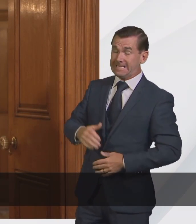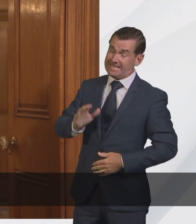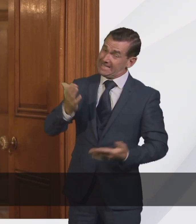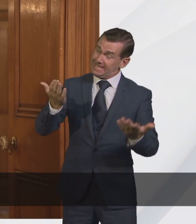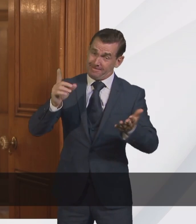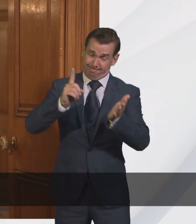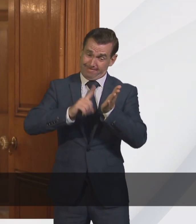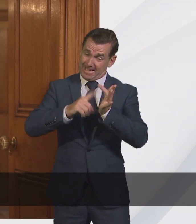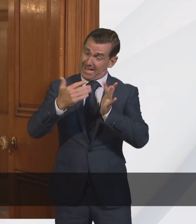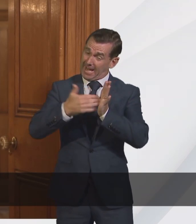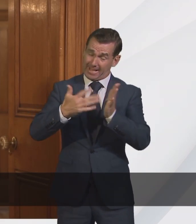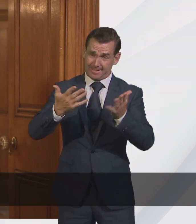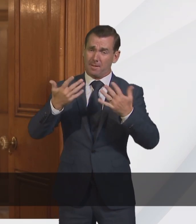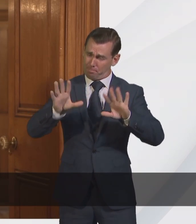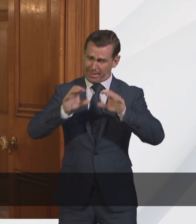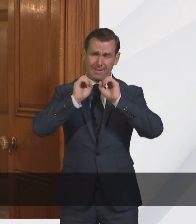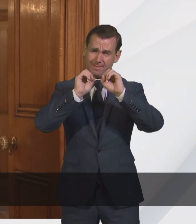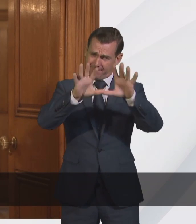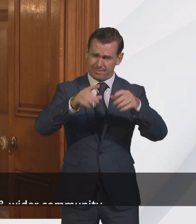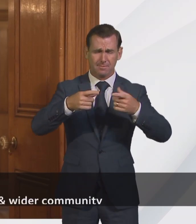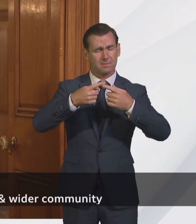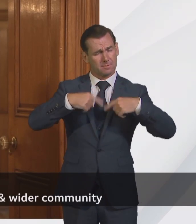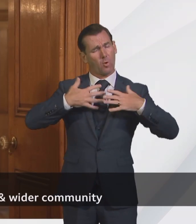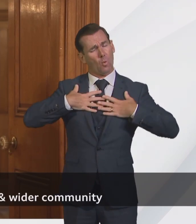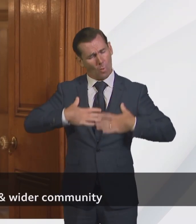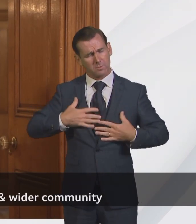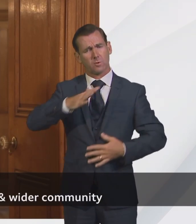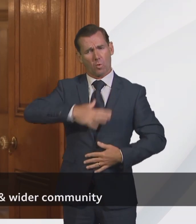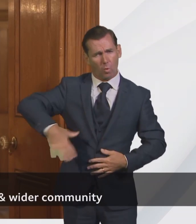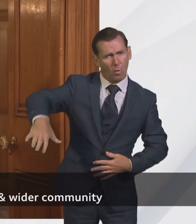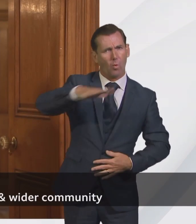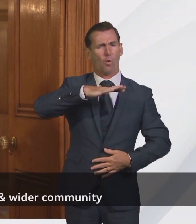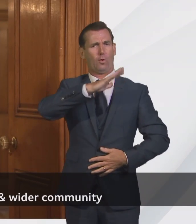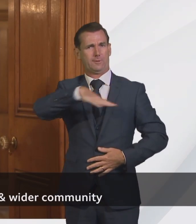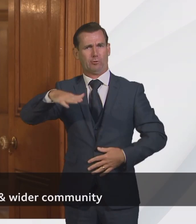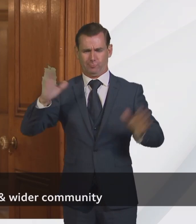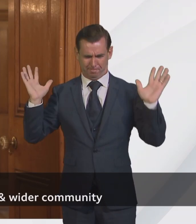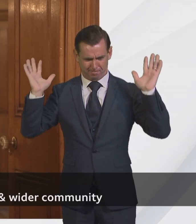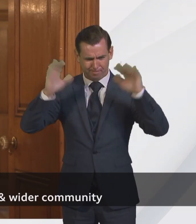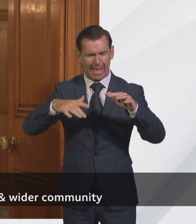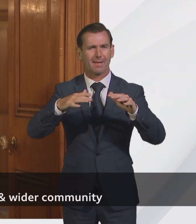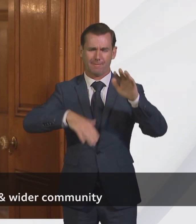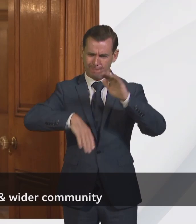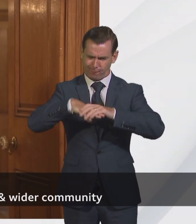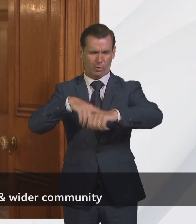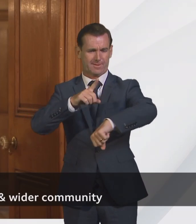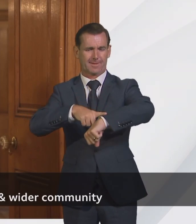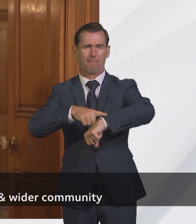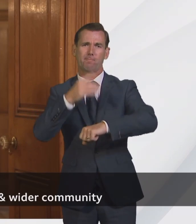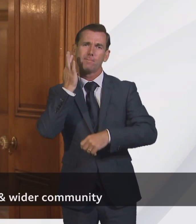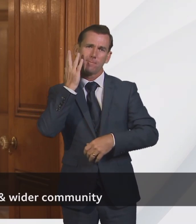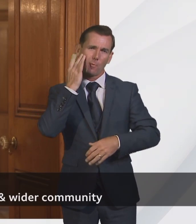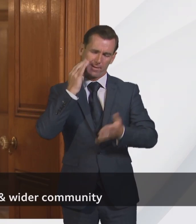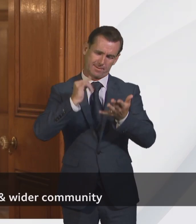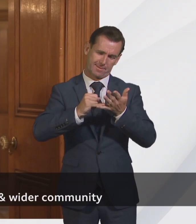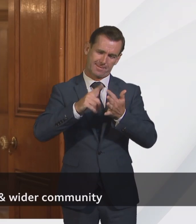see all children in all classes returning full-time to school in September. That's what we're working towards.